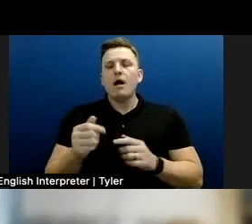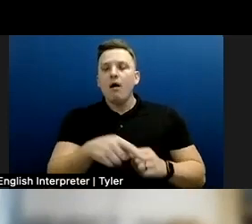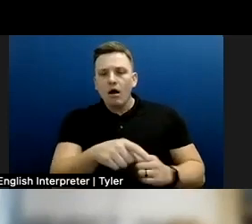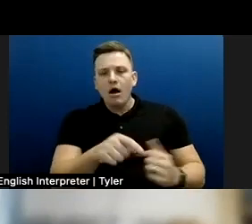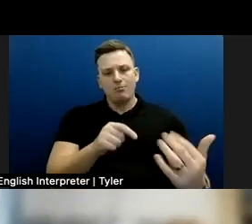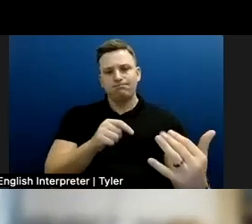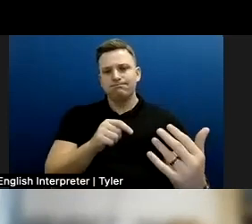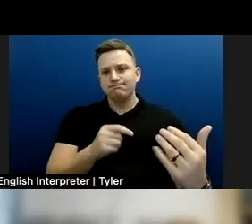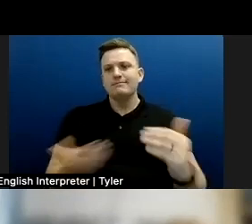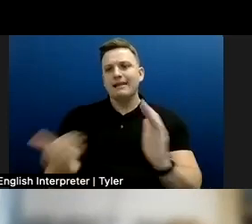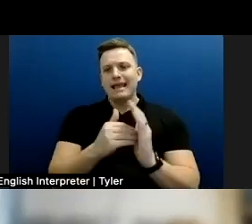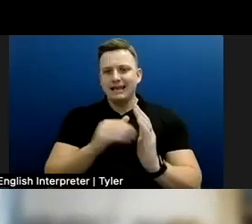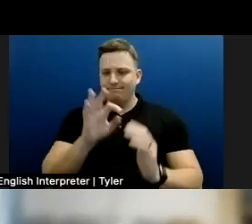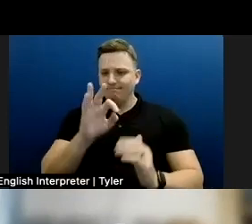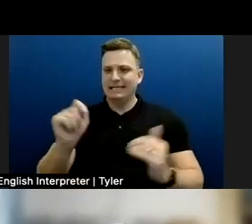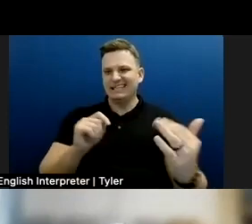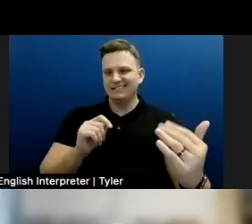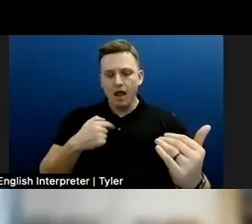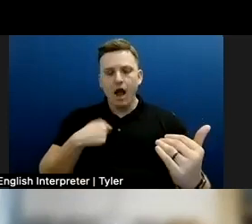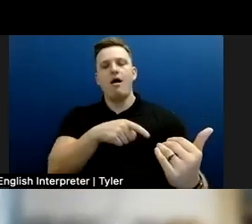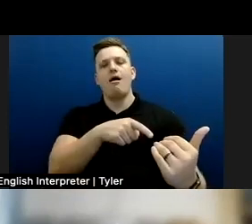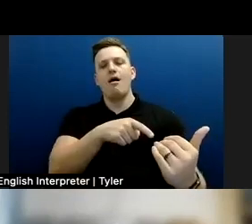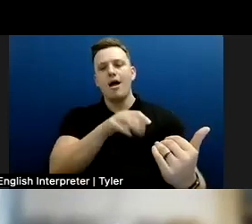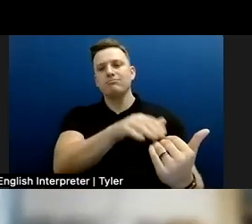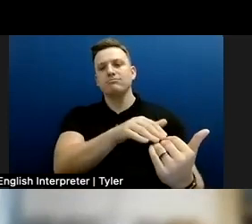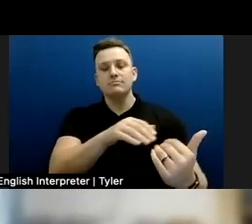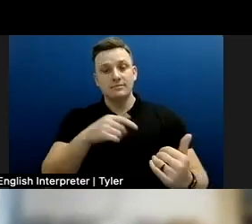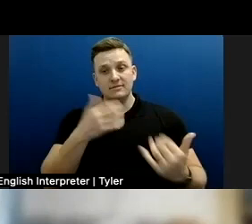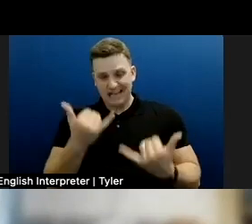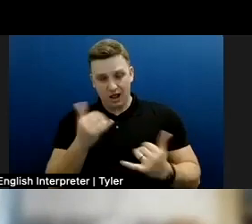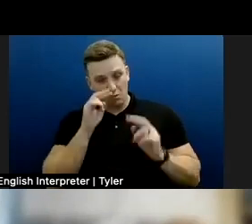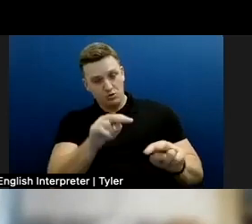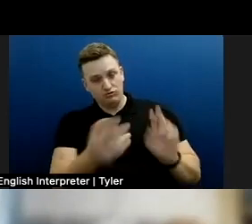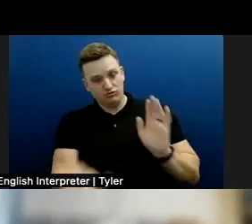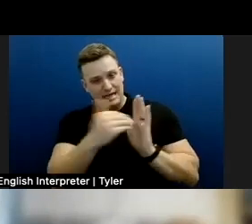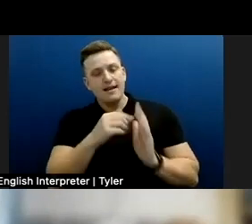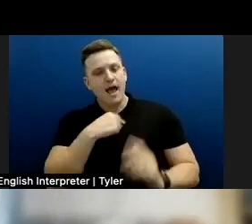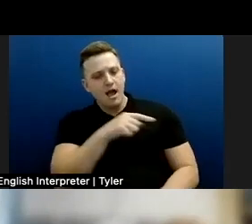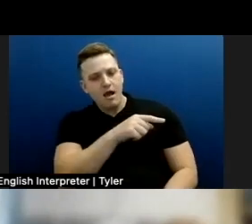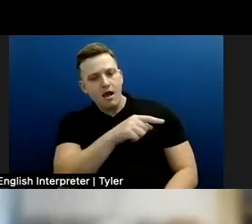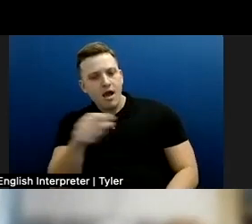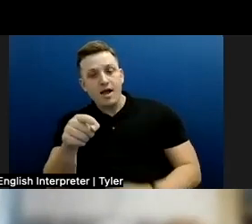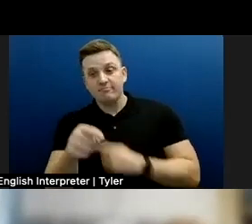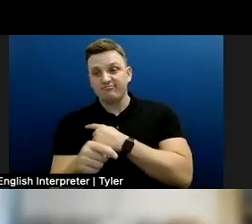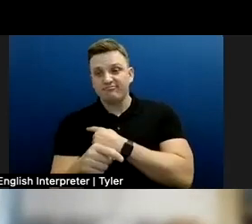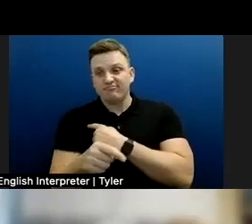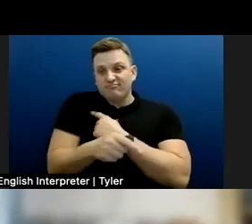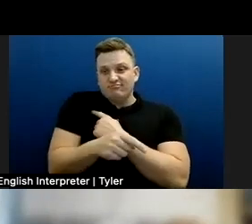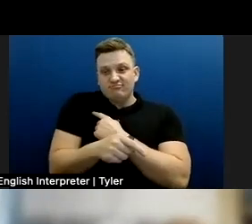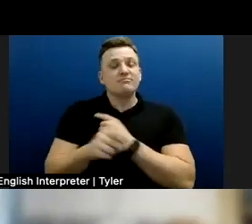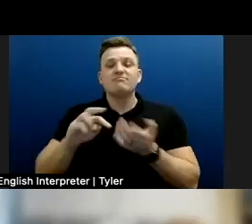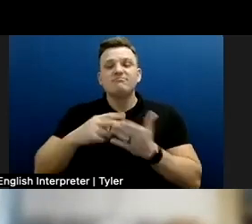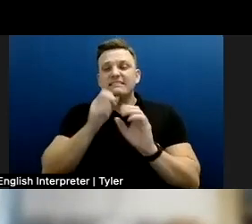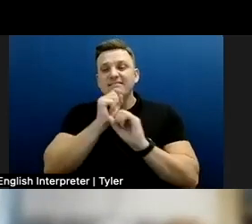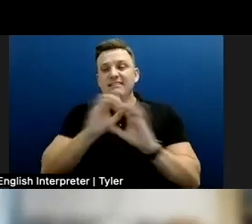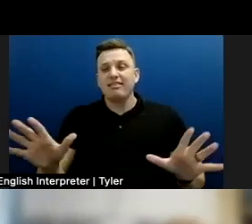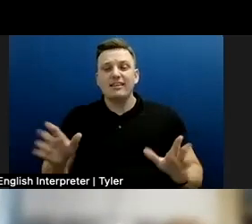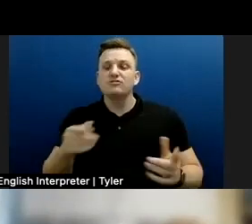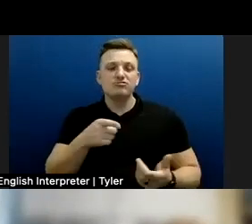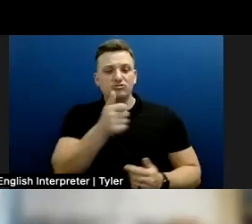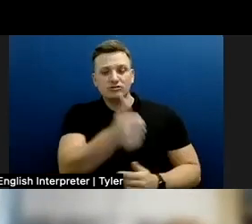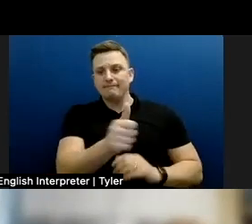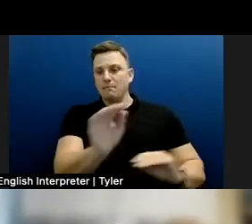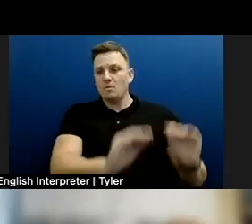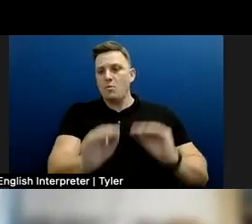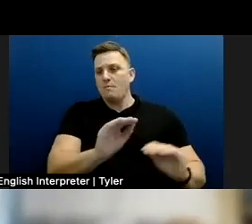to the toes. And now when I look at that piece of video footage, I think the shoulder movement was just a